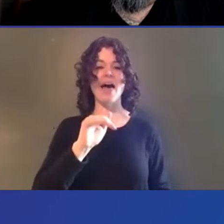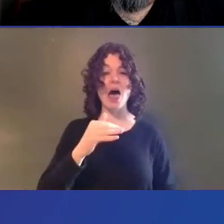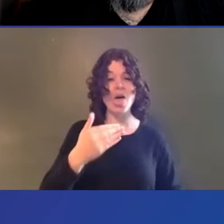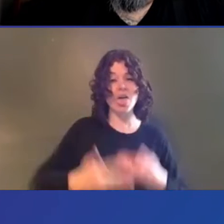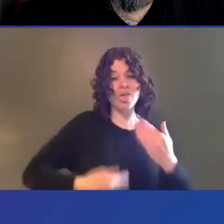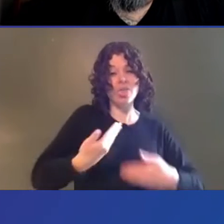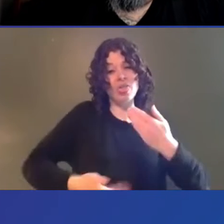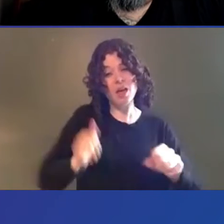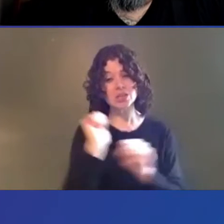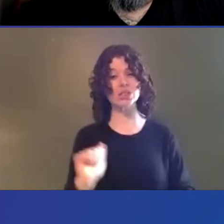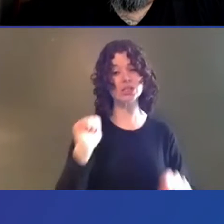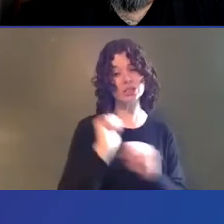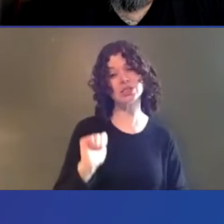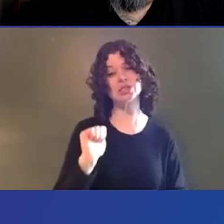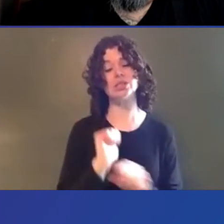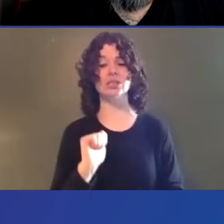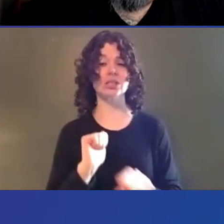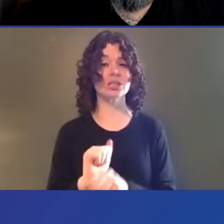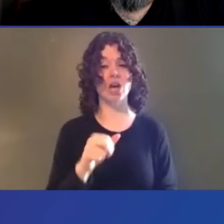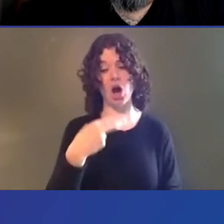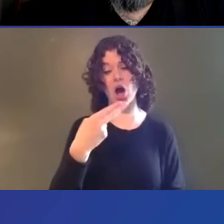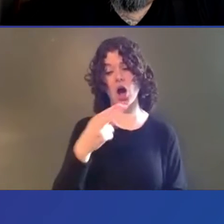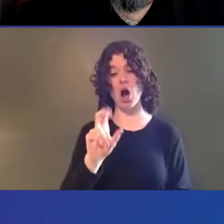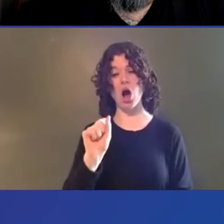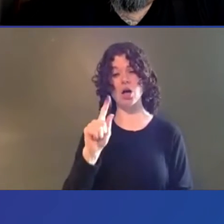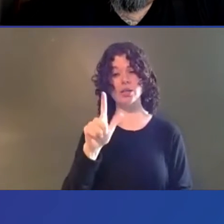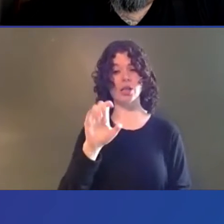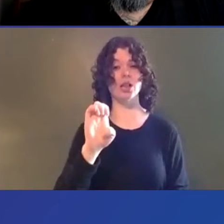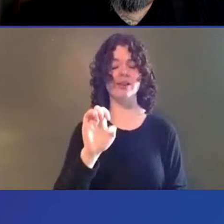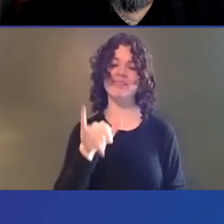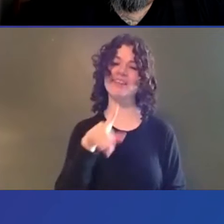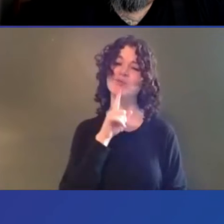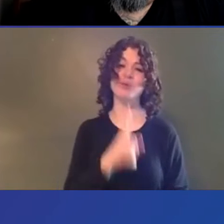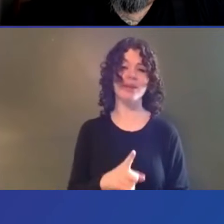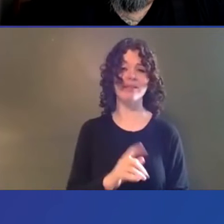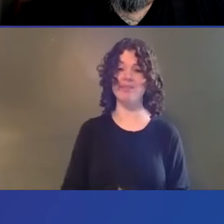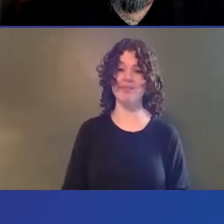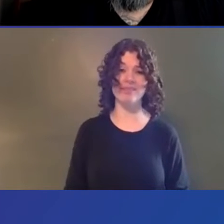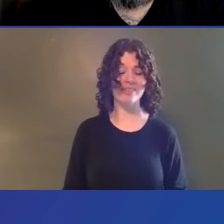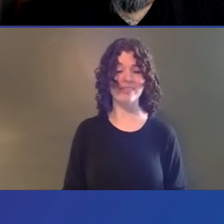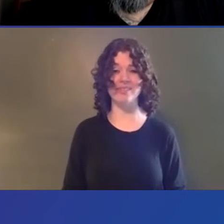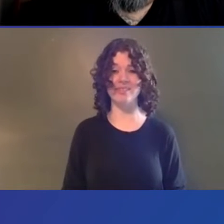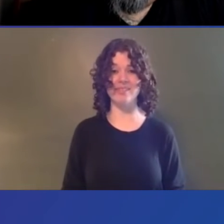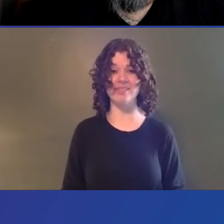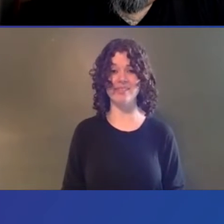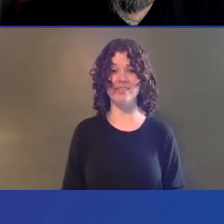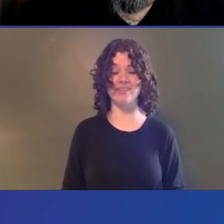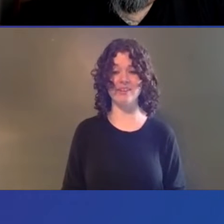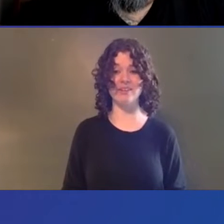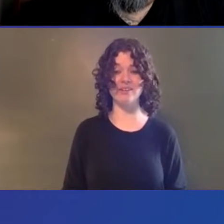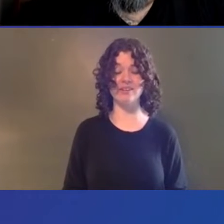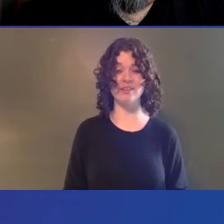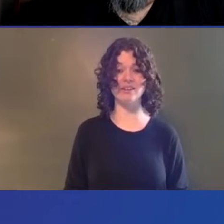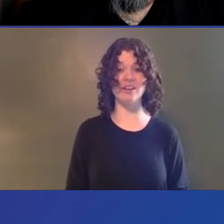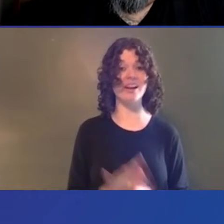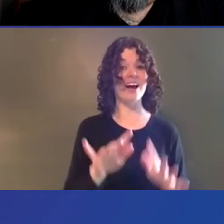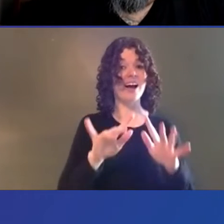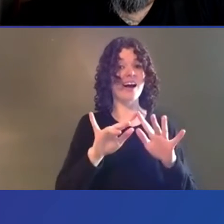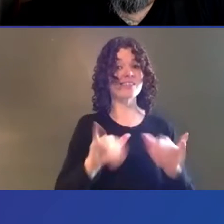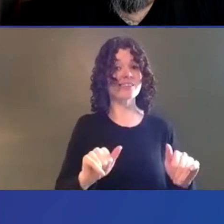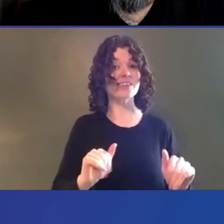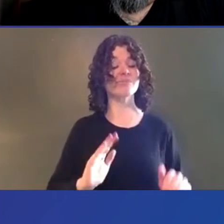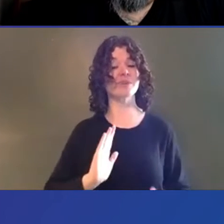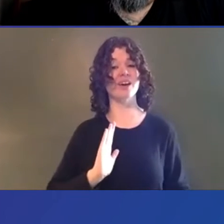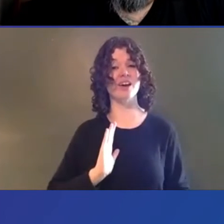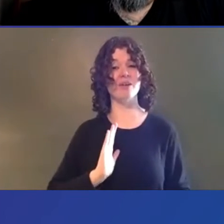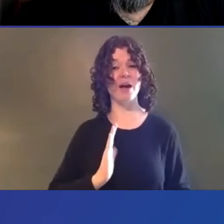real. And that's not to be confused with the dance medicine that our ancestors have passed on